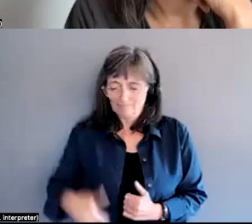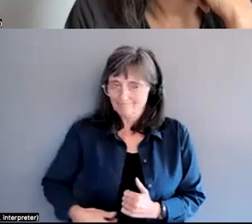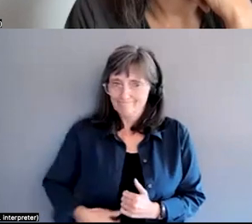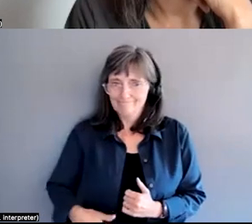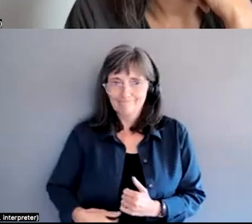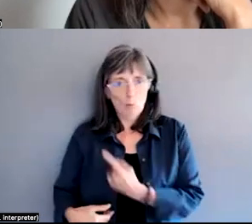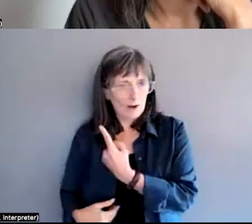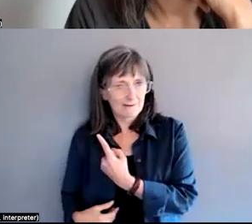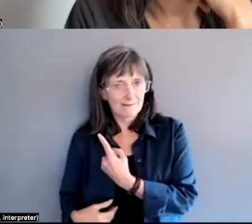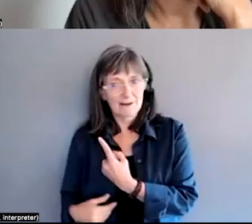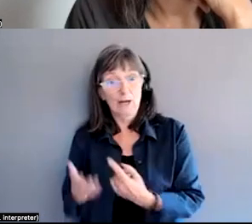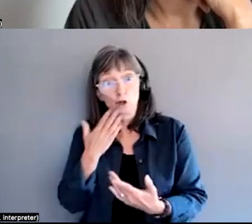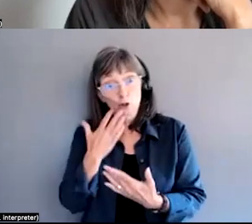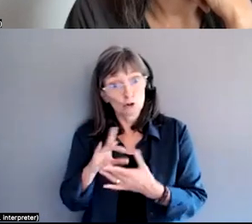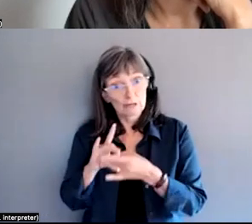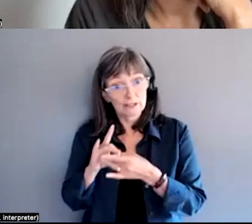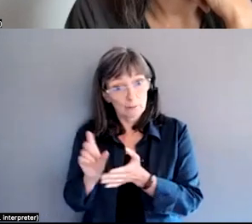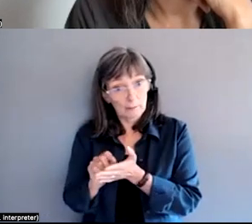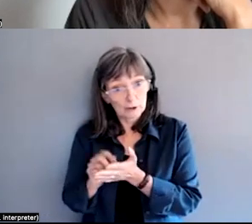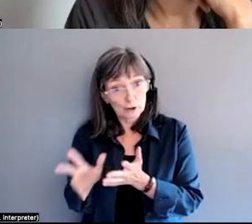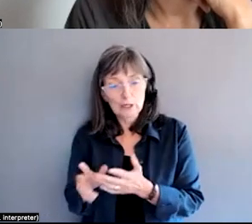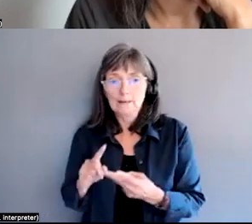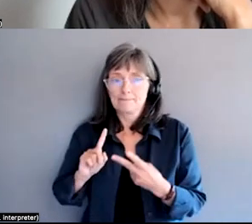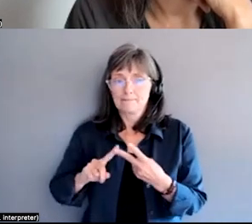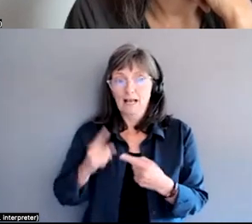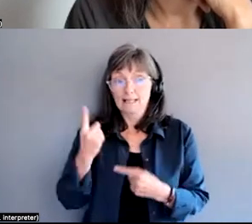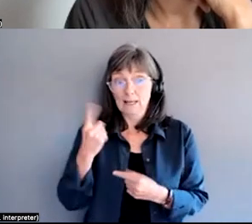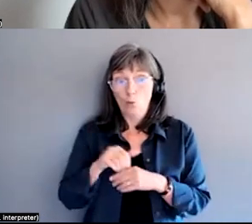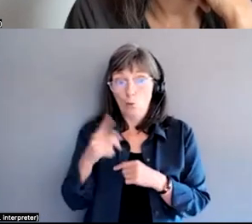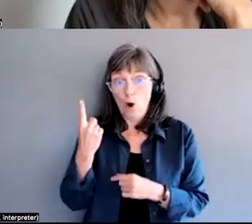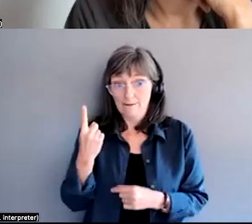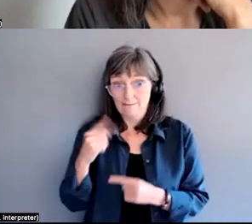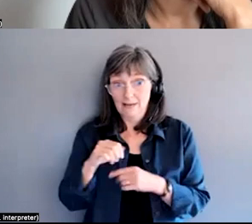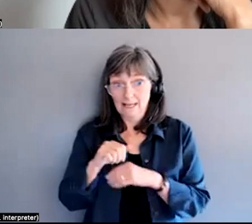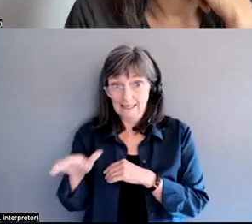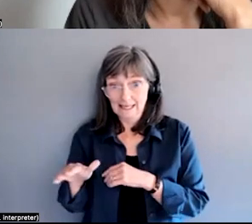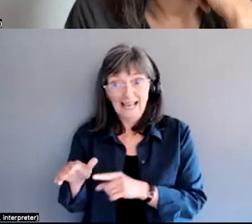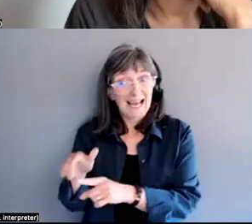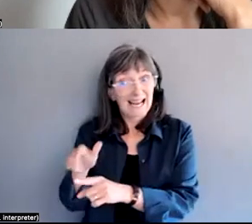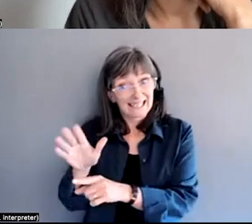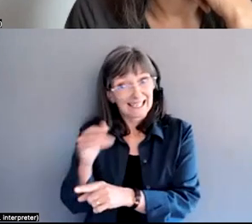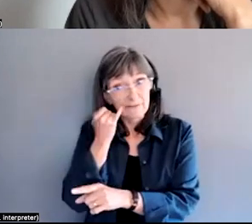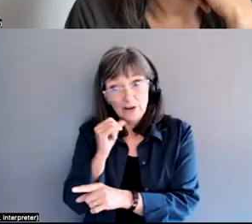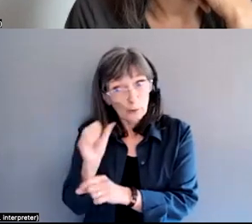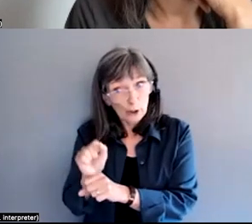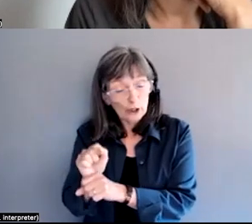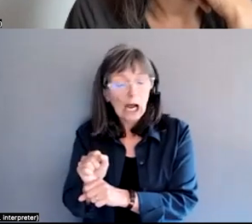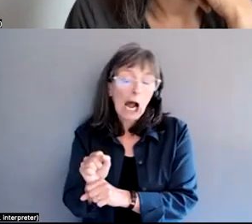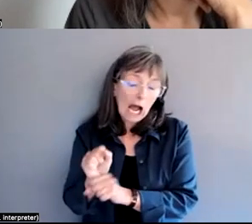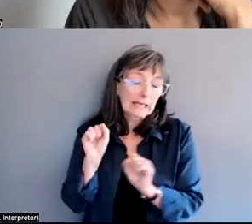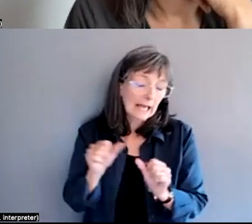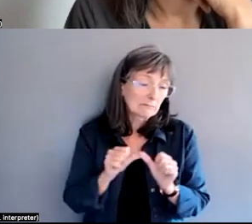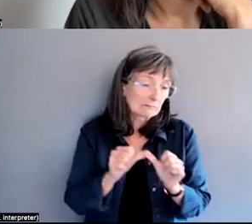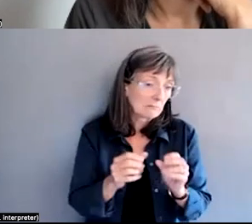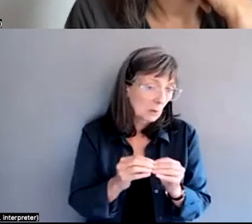the publisher, I'll probably send that one, but I'll say, but if that doesn't work, I can continue. And I'll